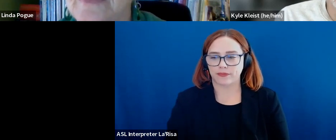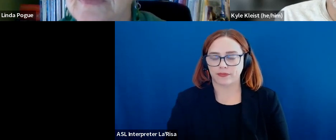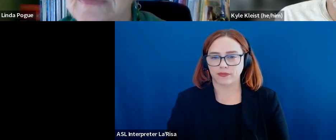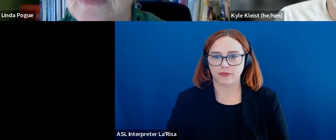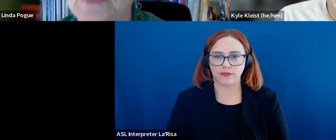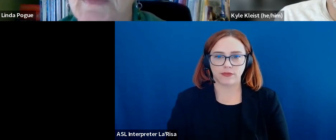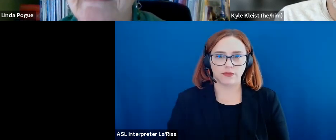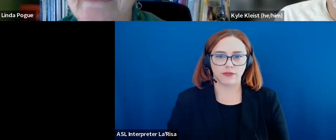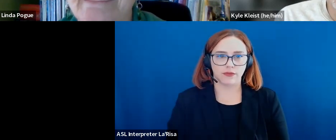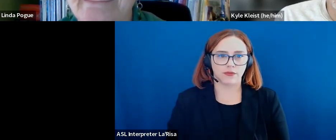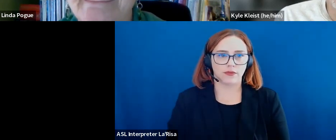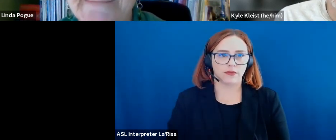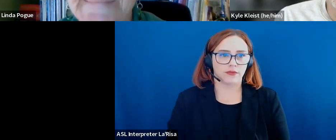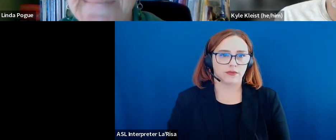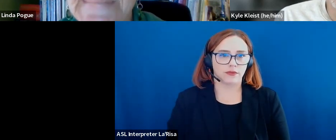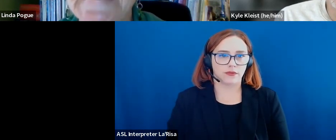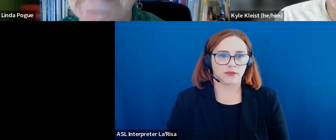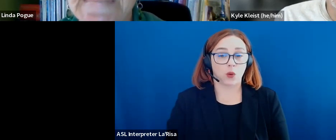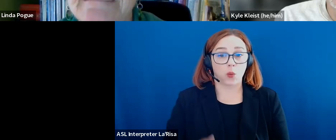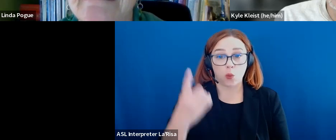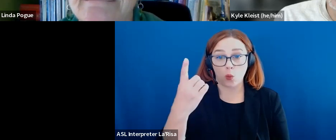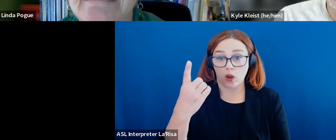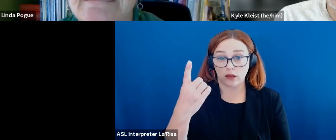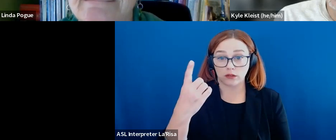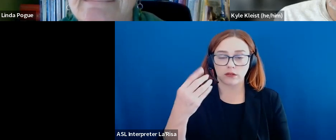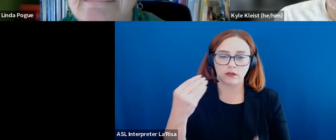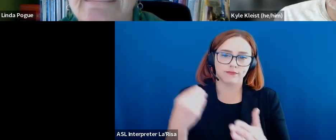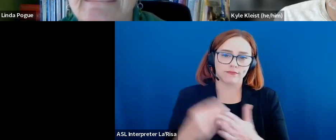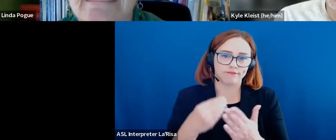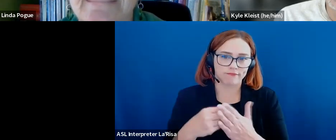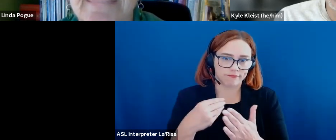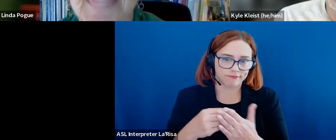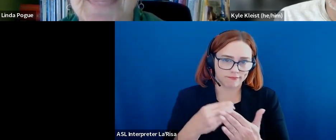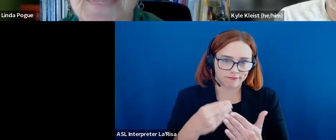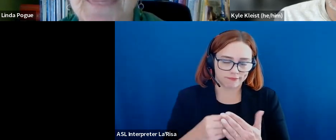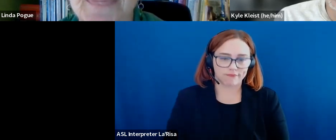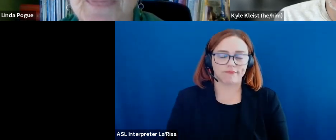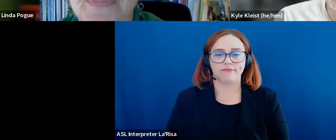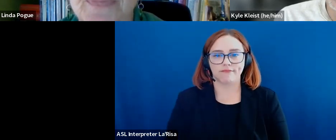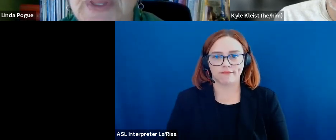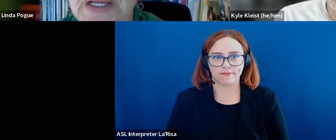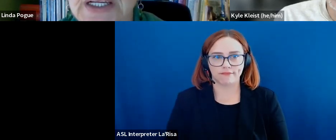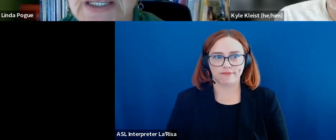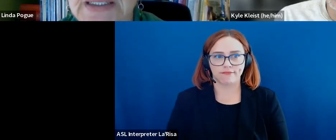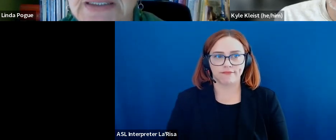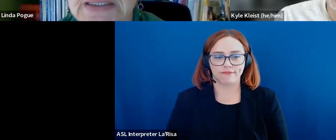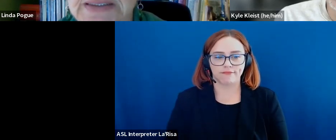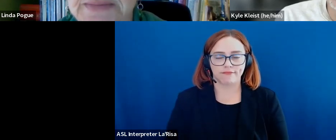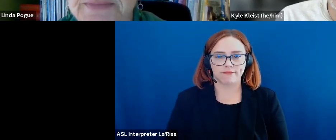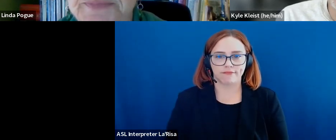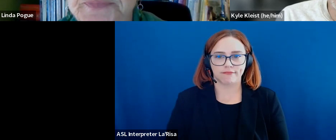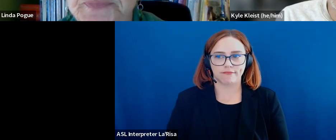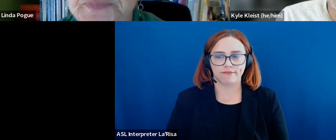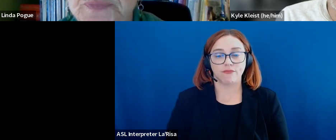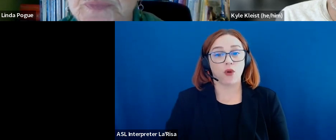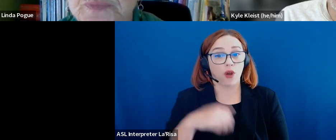one being funding, and then for me, I think the other